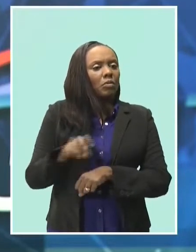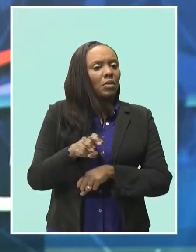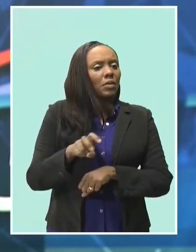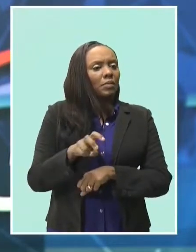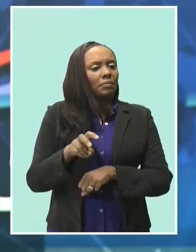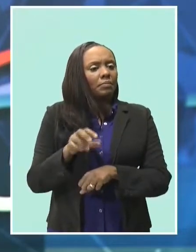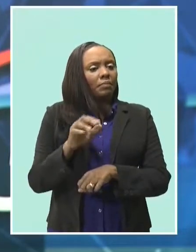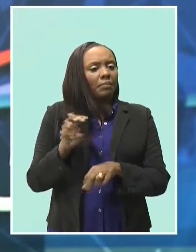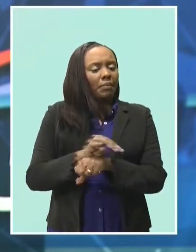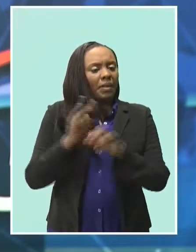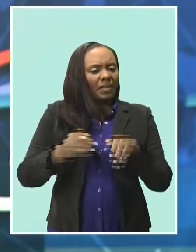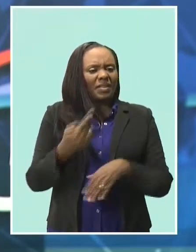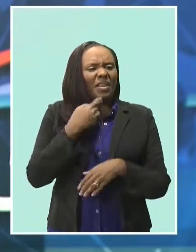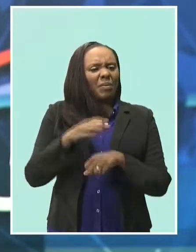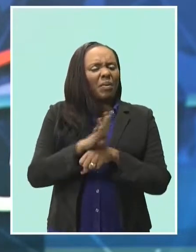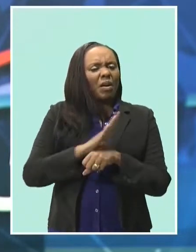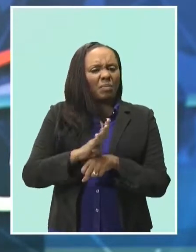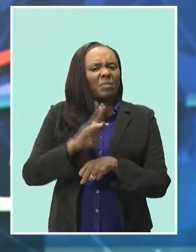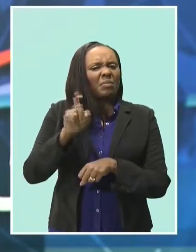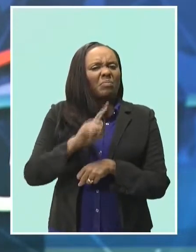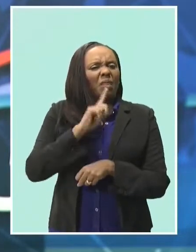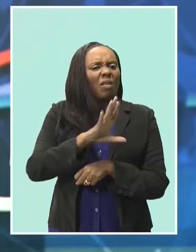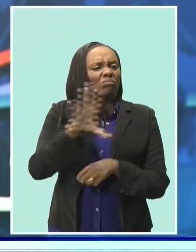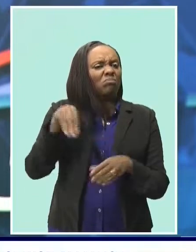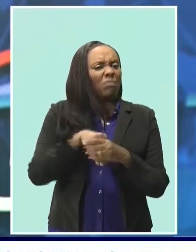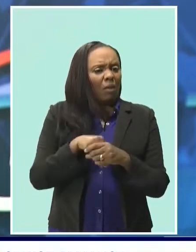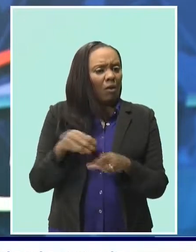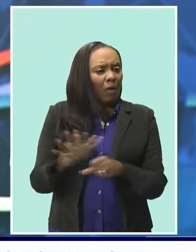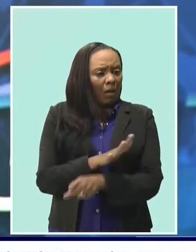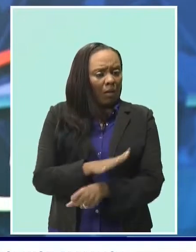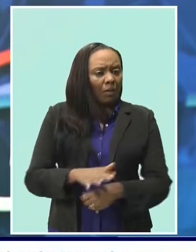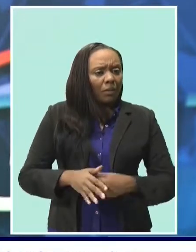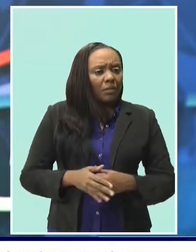center of that arrangement. Sharika Griffith tells us more.